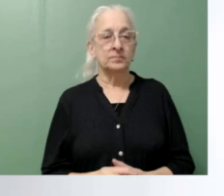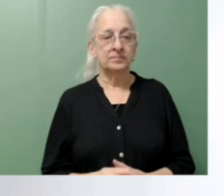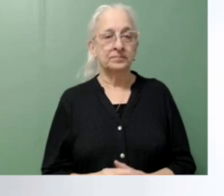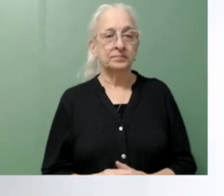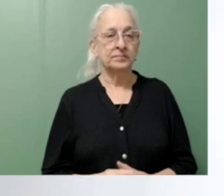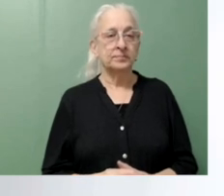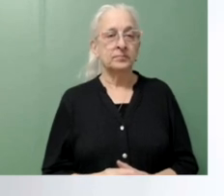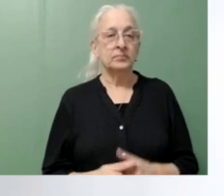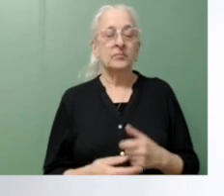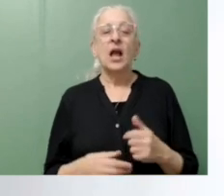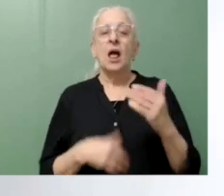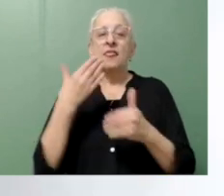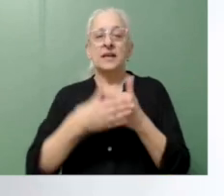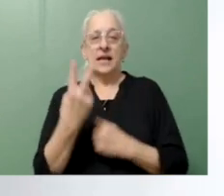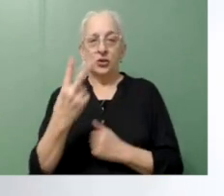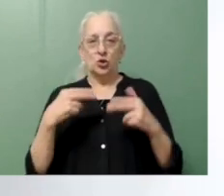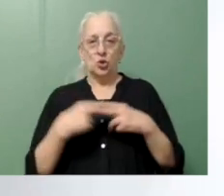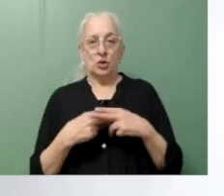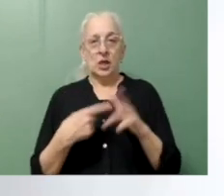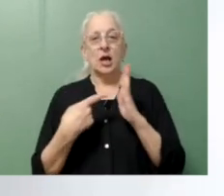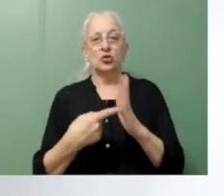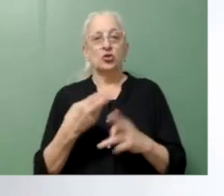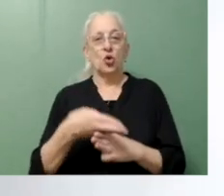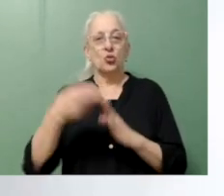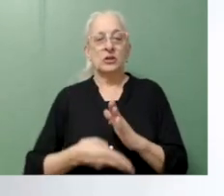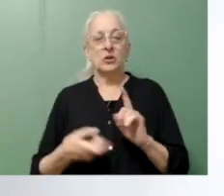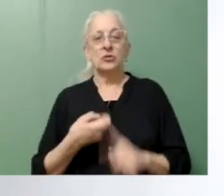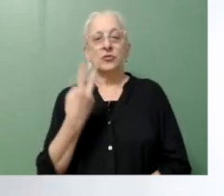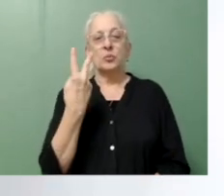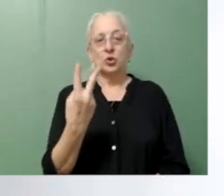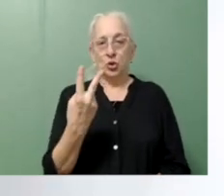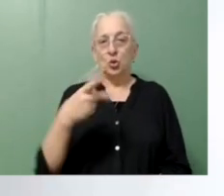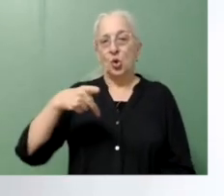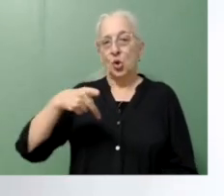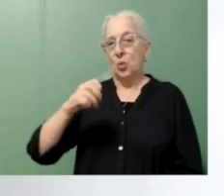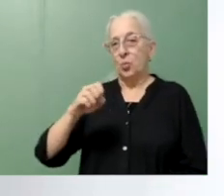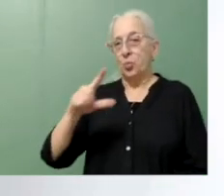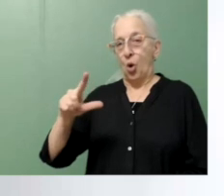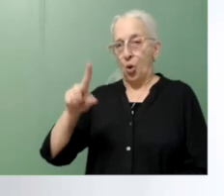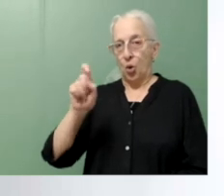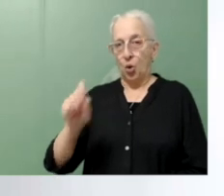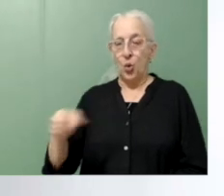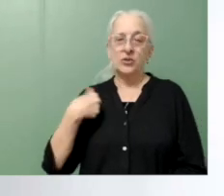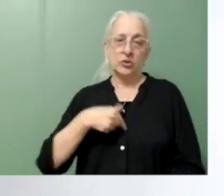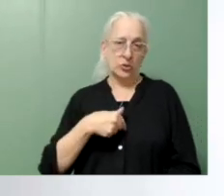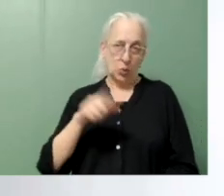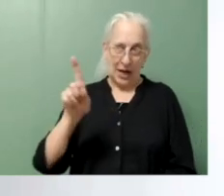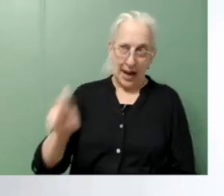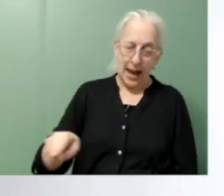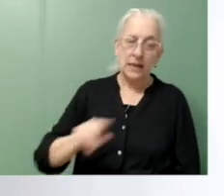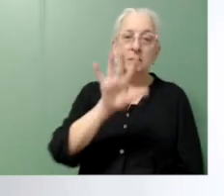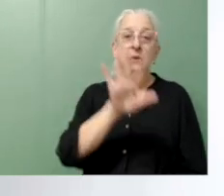The next two slides show results from the two poll questions we asked. About